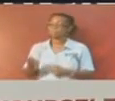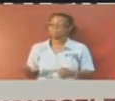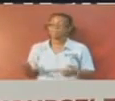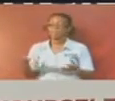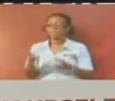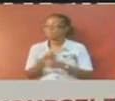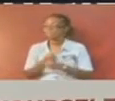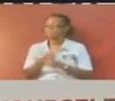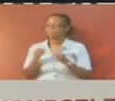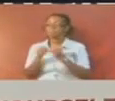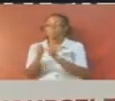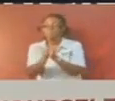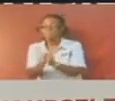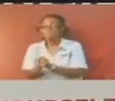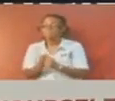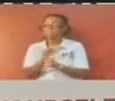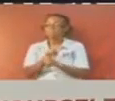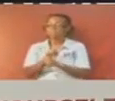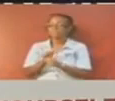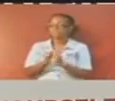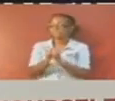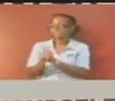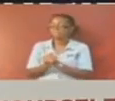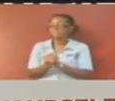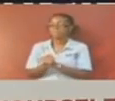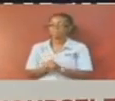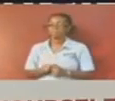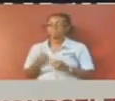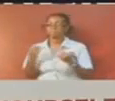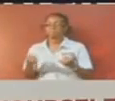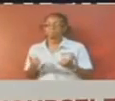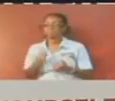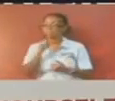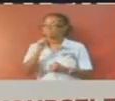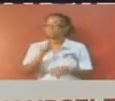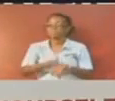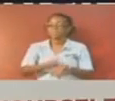time for reckless opposition politics,